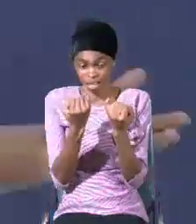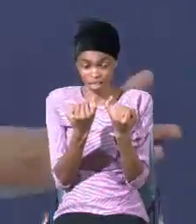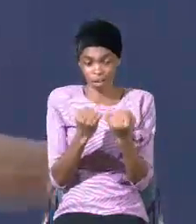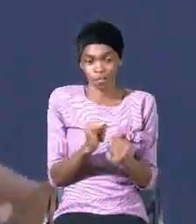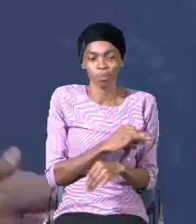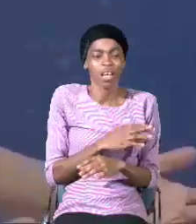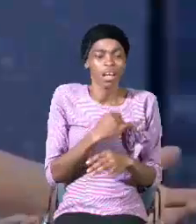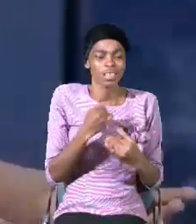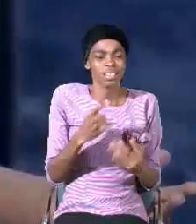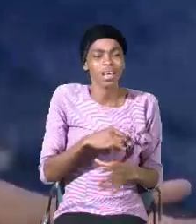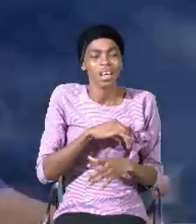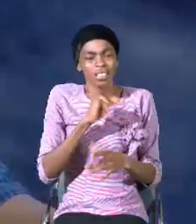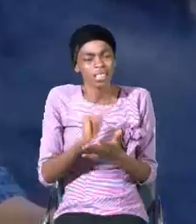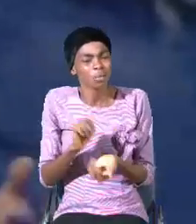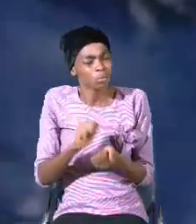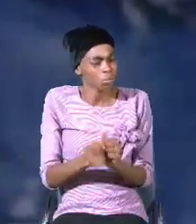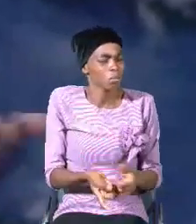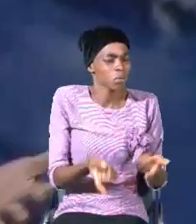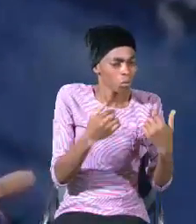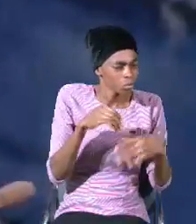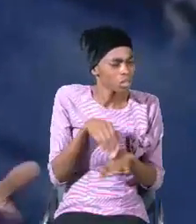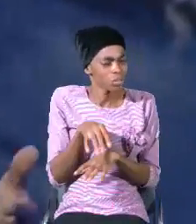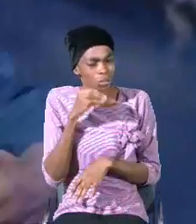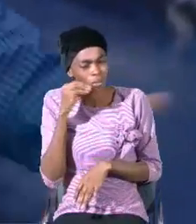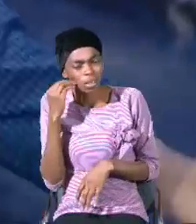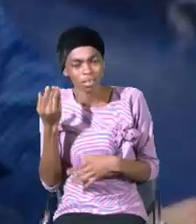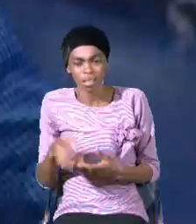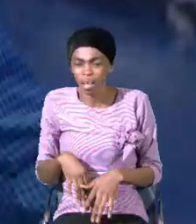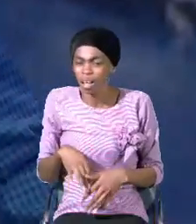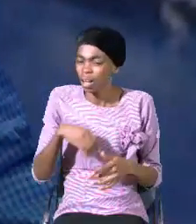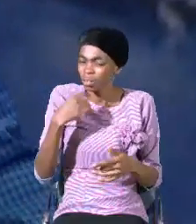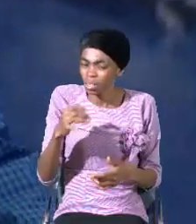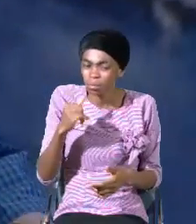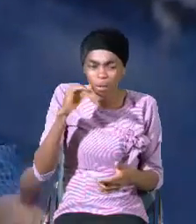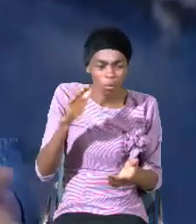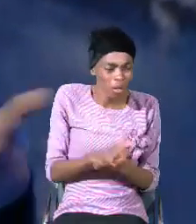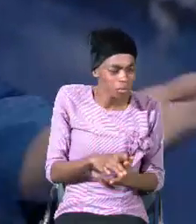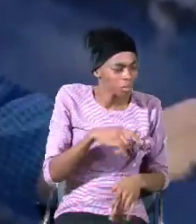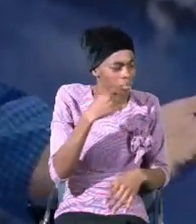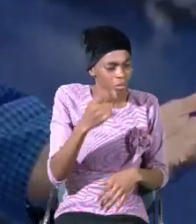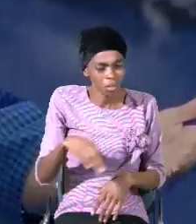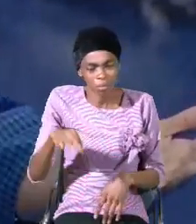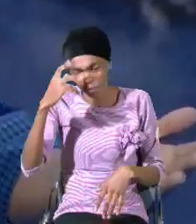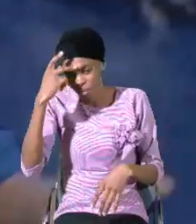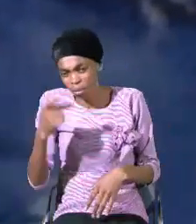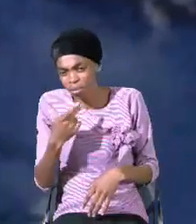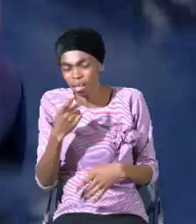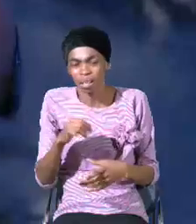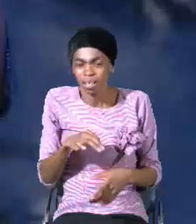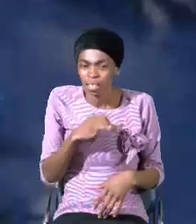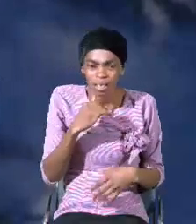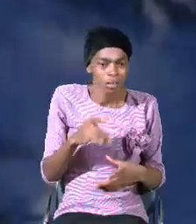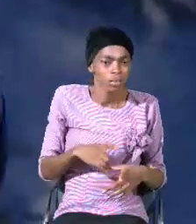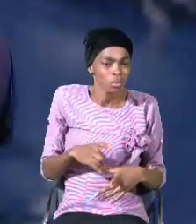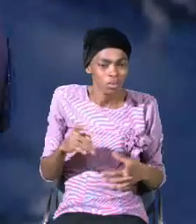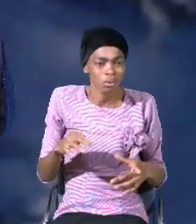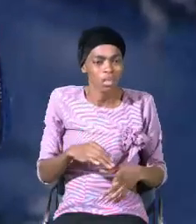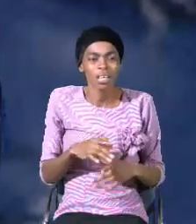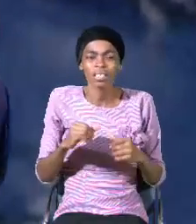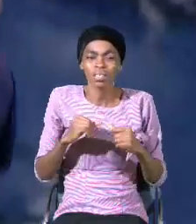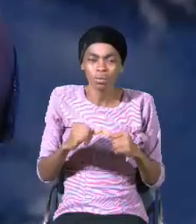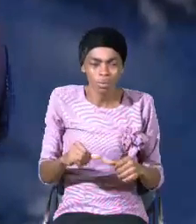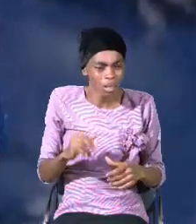when a problem crops up at home. Myself and my wife, myself and my parents, we cannot see eye to eye. And it comes